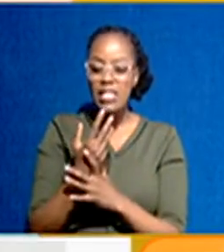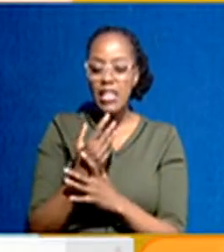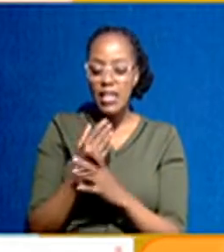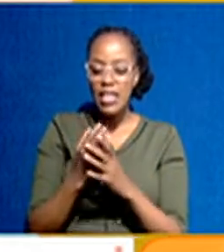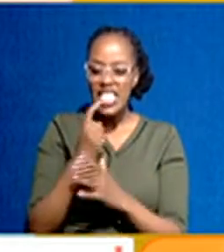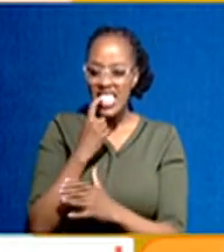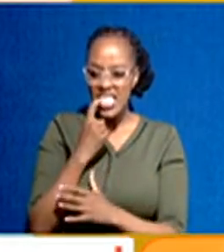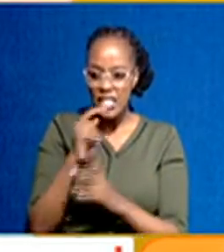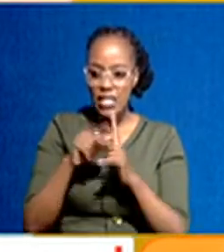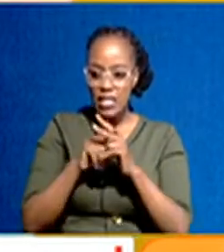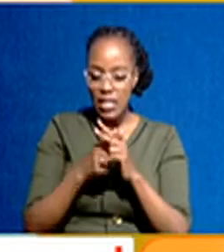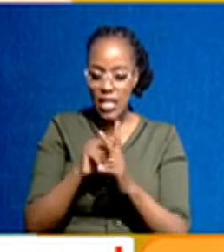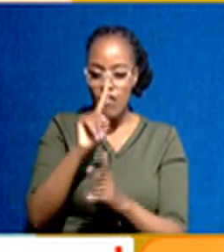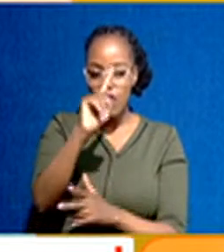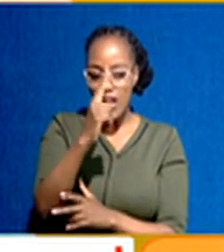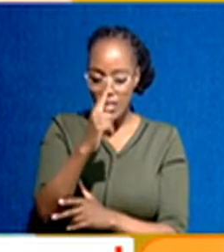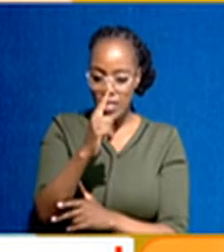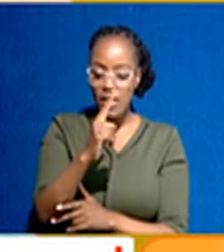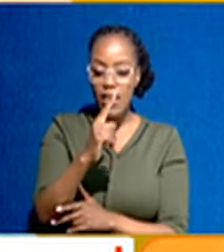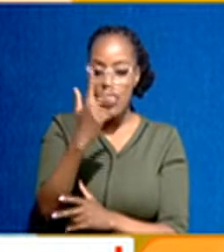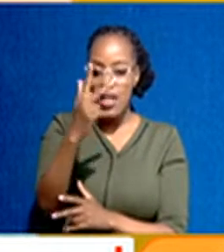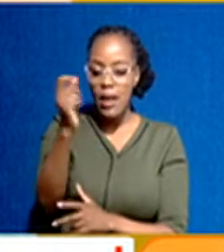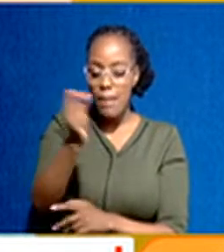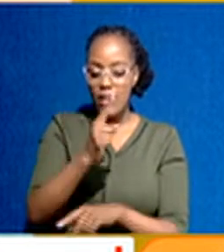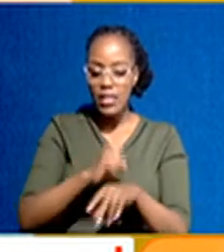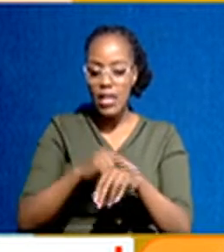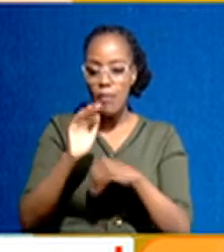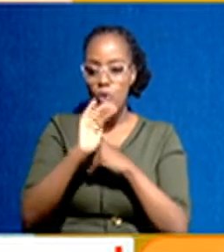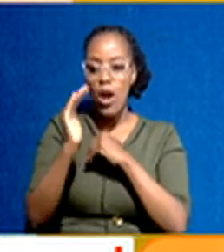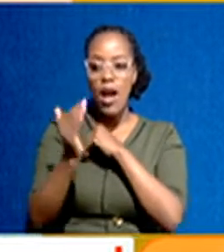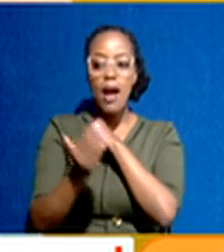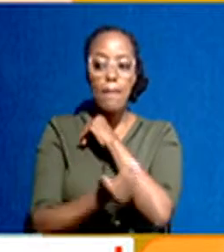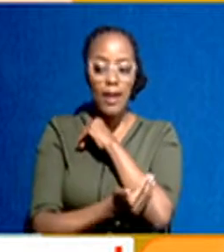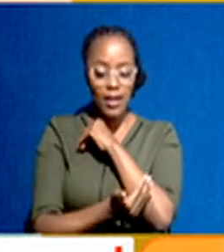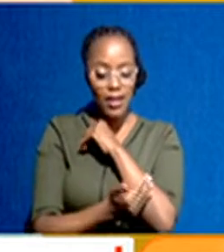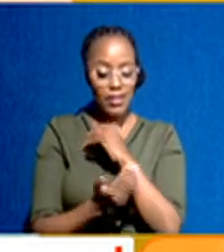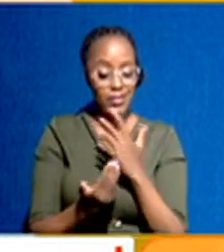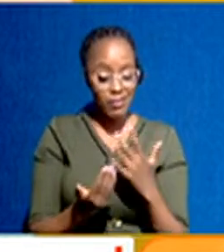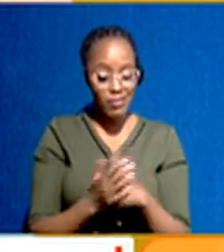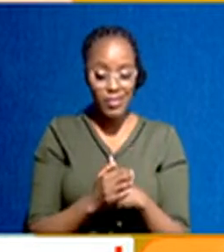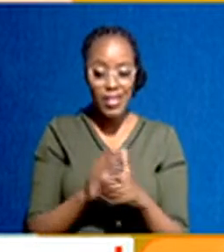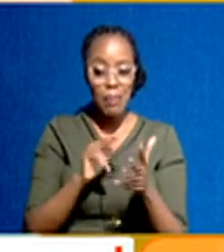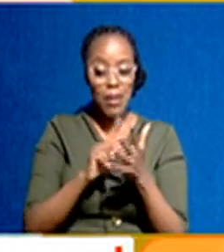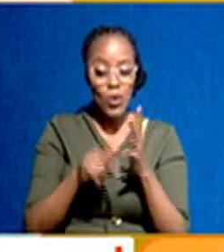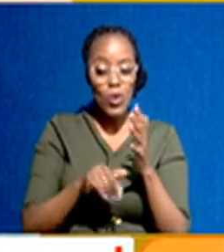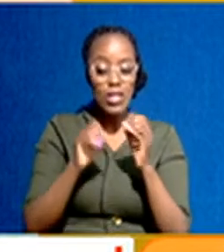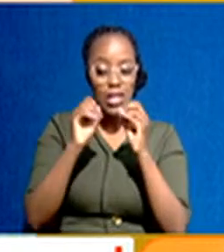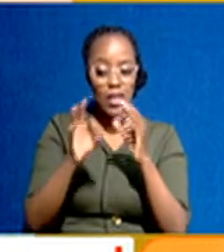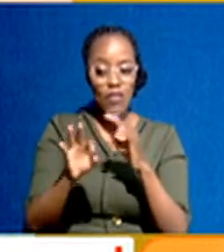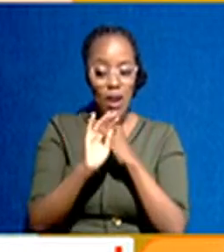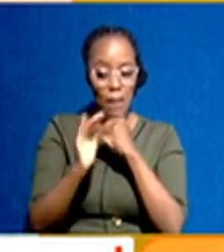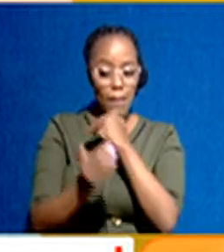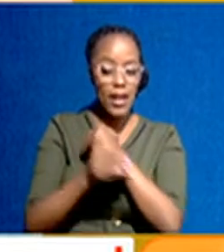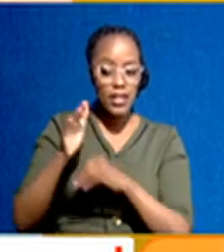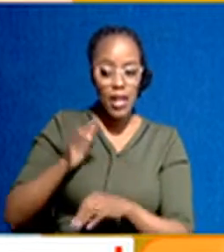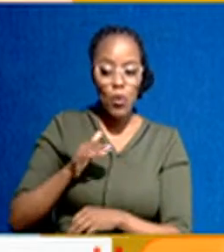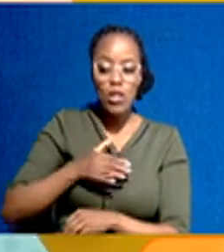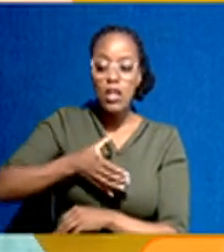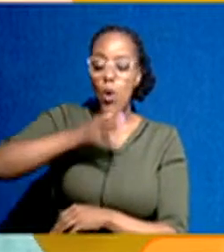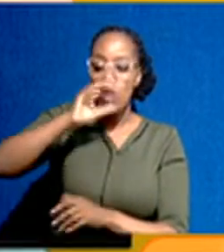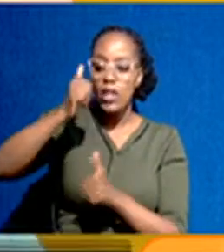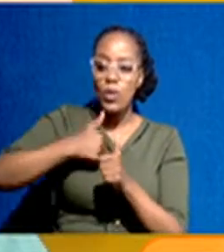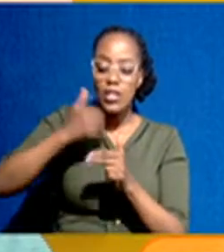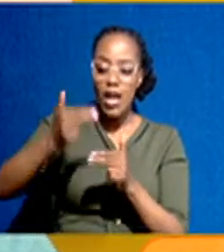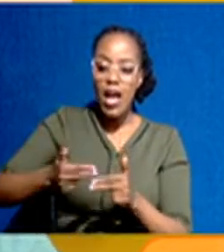starts in the first trimester, all right, when you're still in your mother's womb. So if a pregnant woman takes water that has